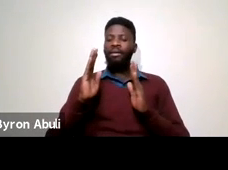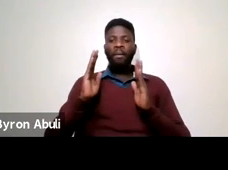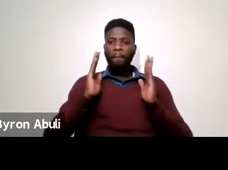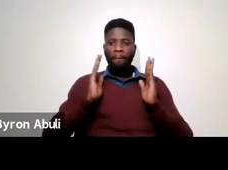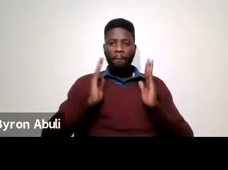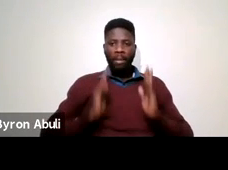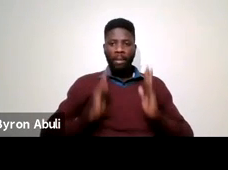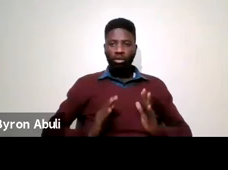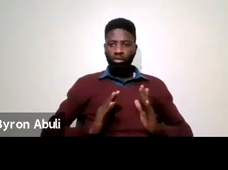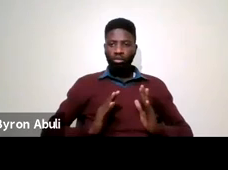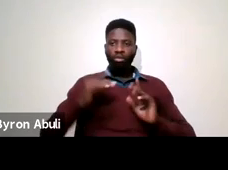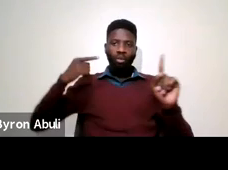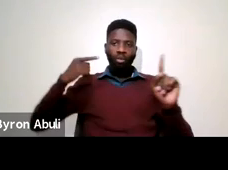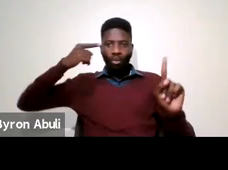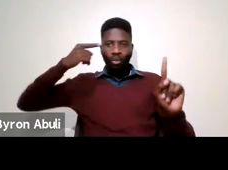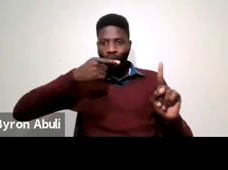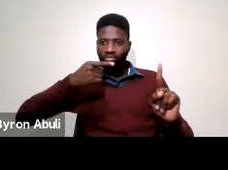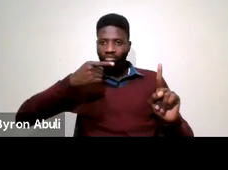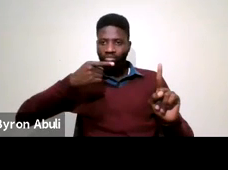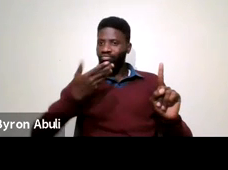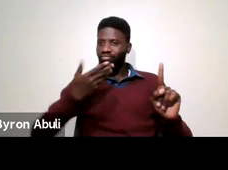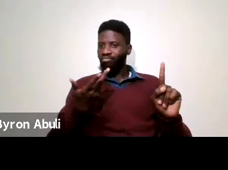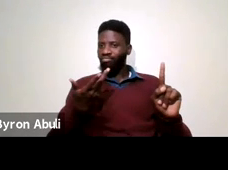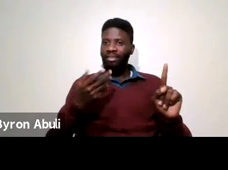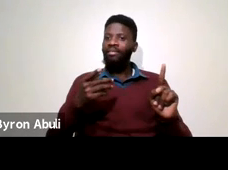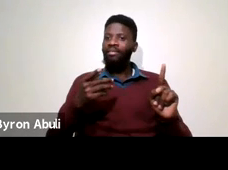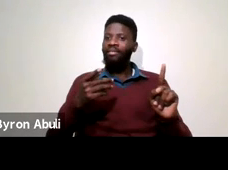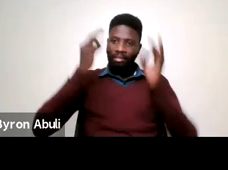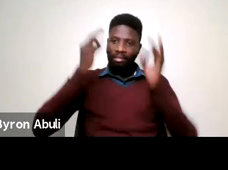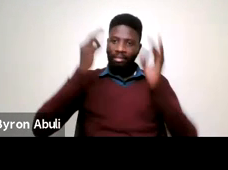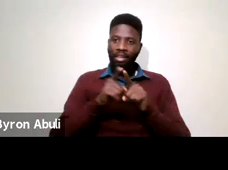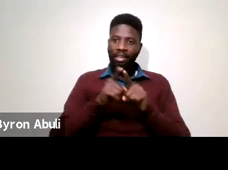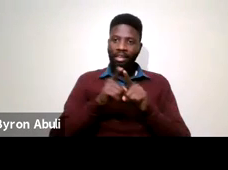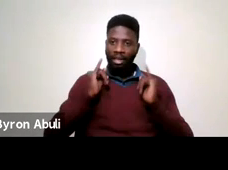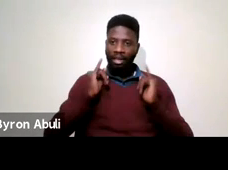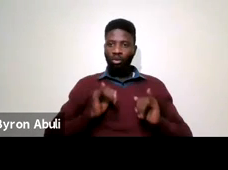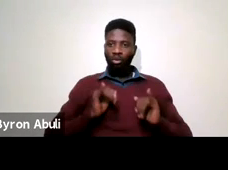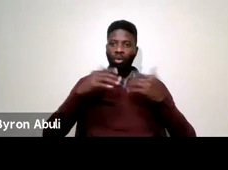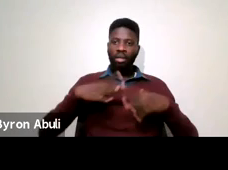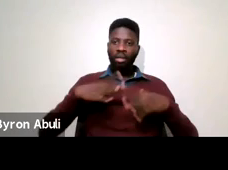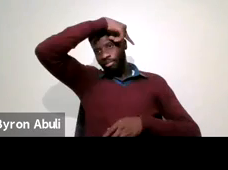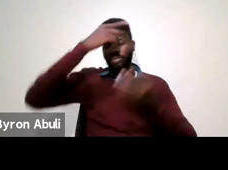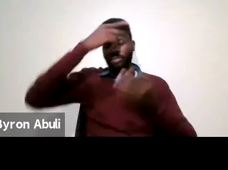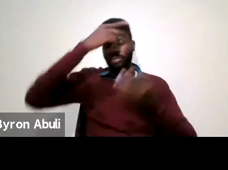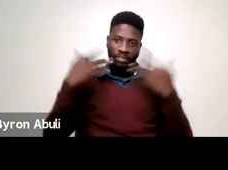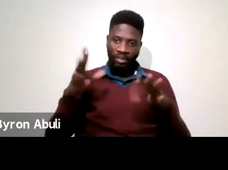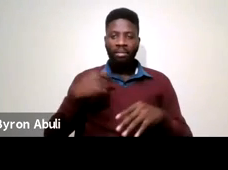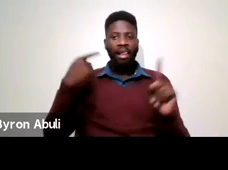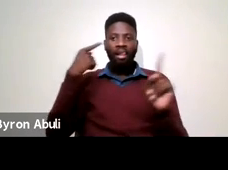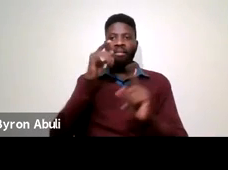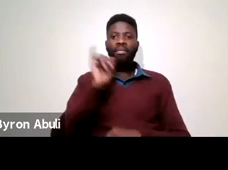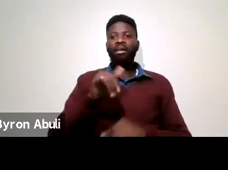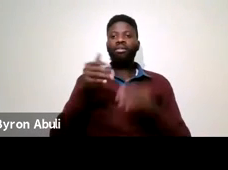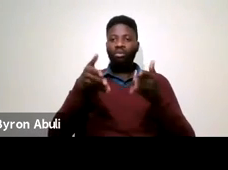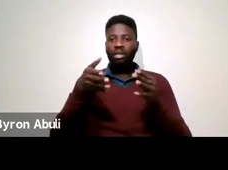as individuals or as graduates coming out of the universities. So that will be my precise role today. And